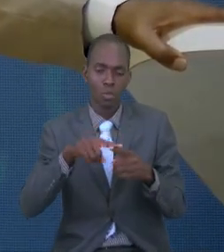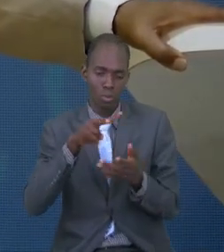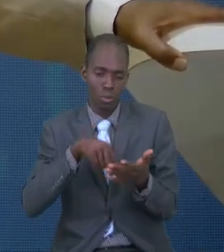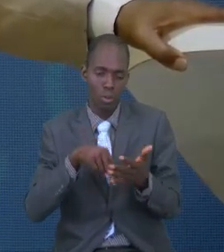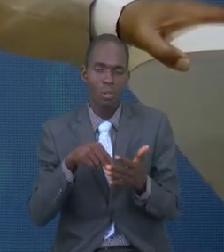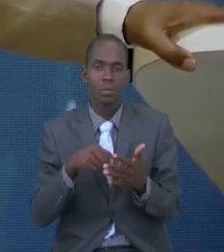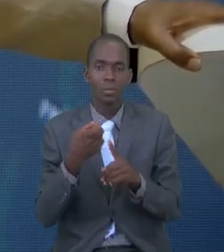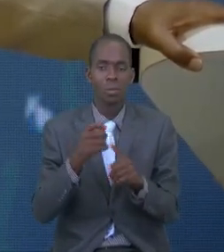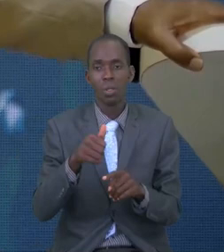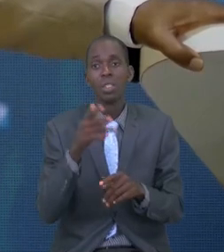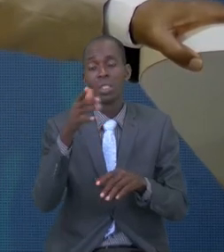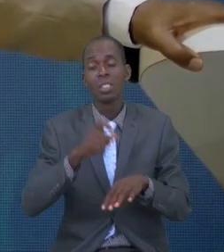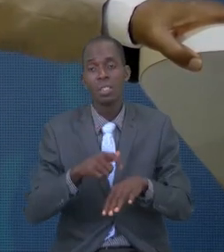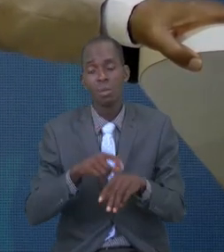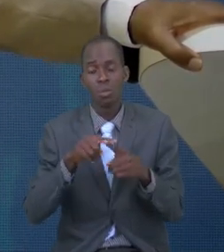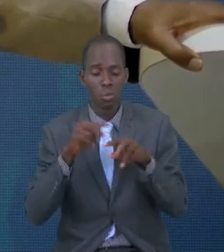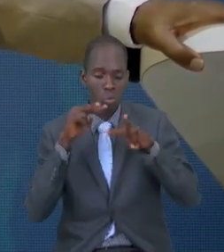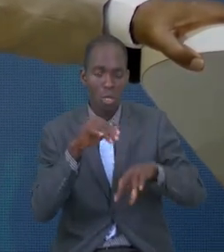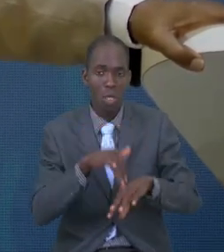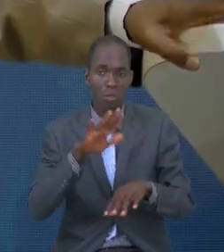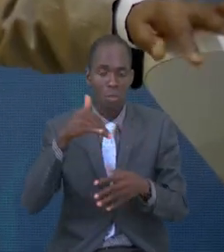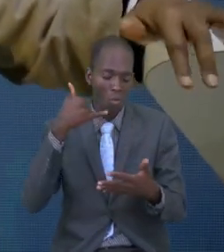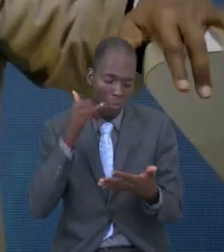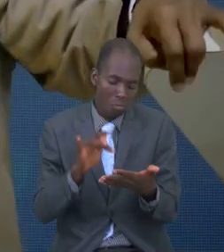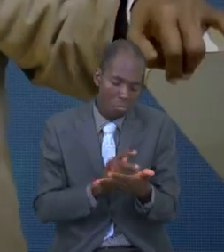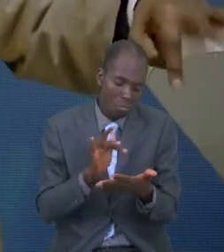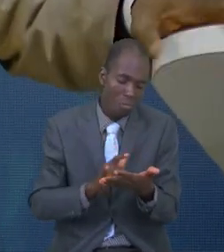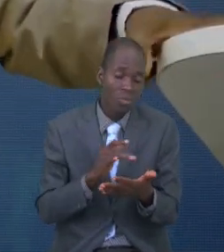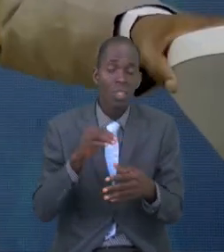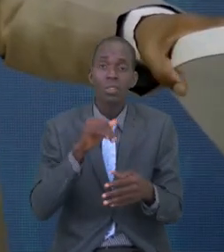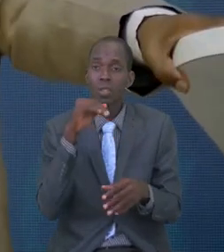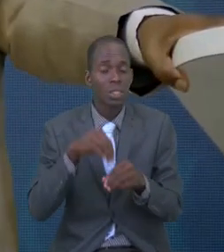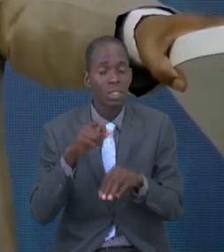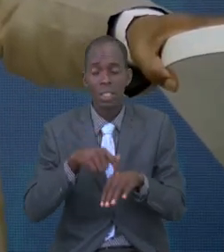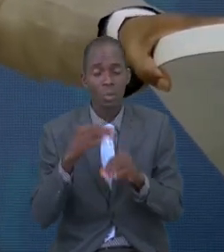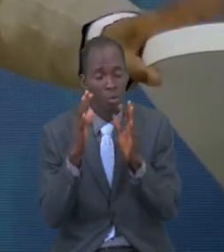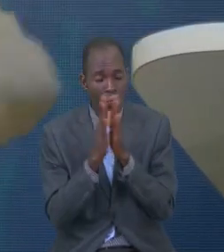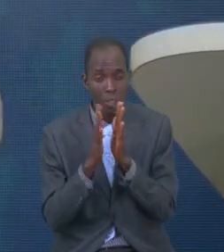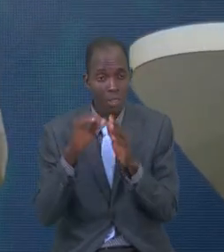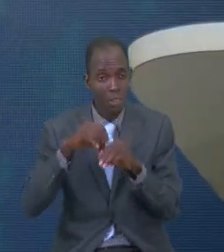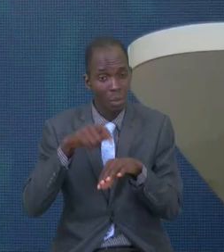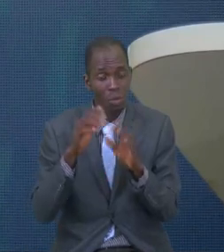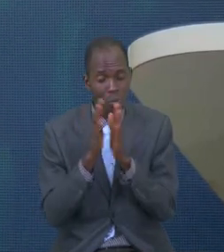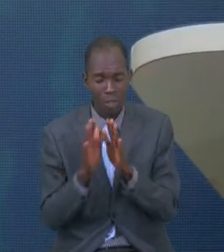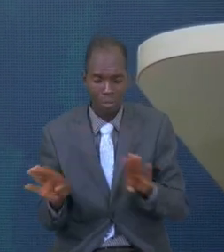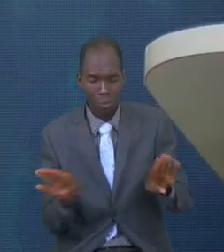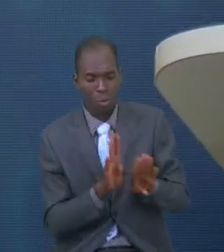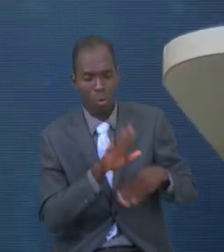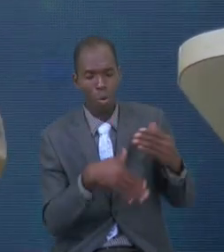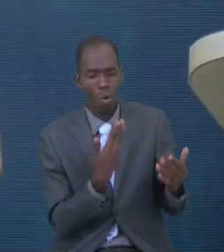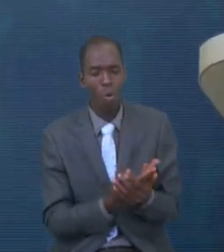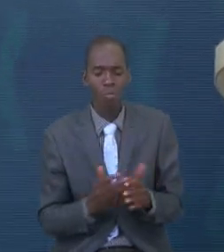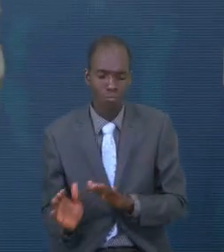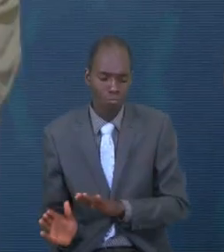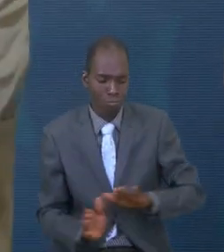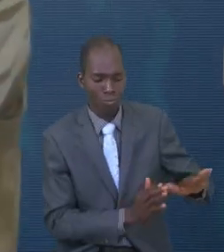time to scroll and look at the telephone. But at the time of prayer, all that will shut up. All that will go